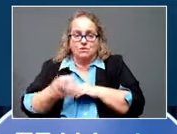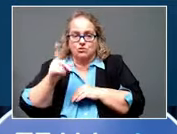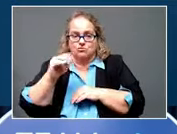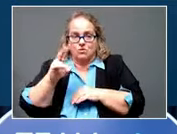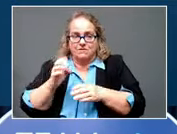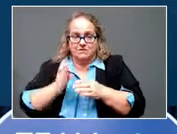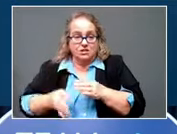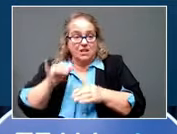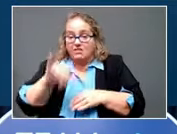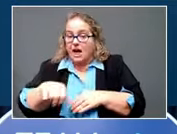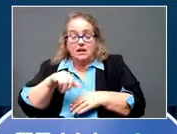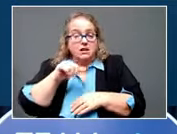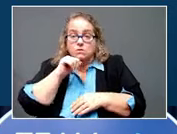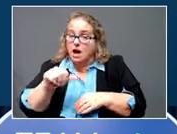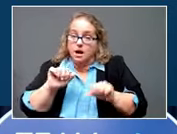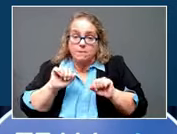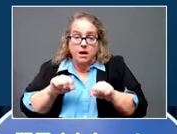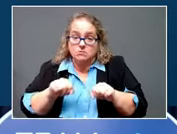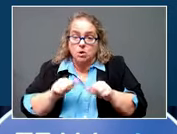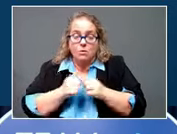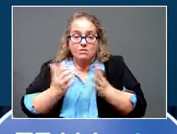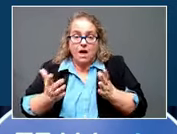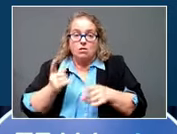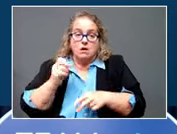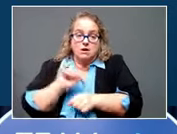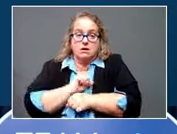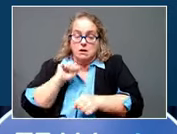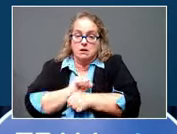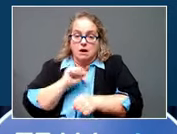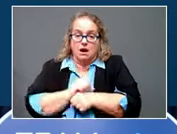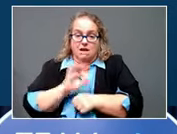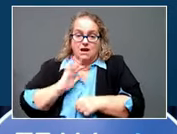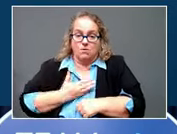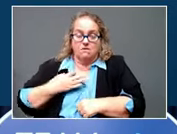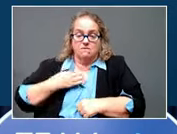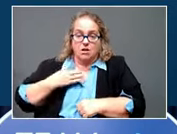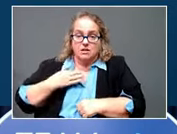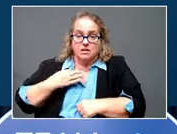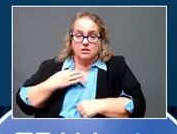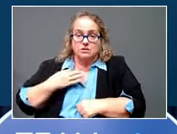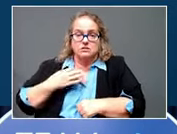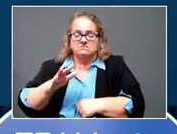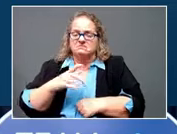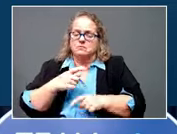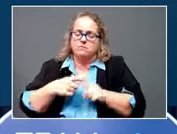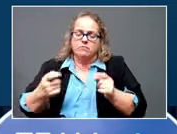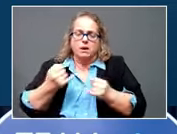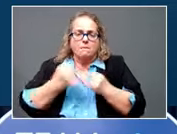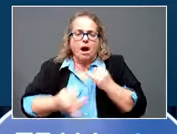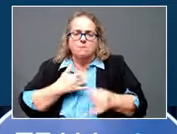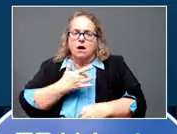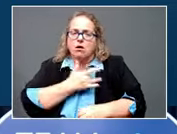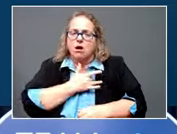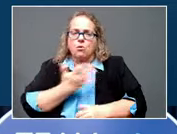been possible without the tireless work of our volunteers. From the bottom of my heart, I want to thank all of our volunteers, and